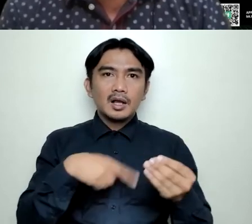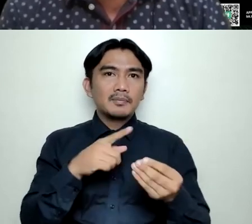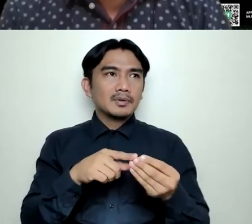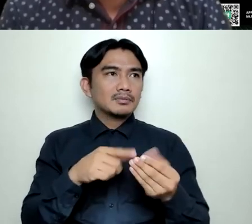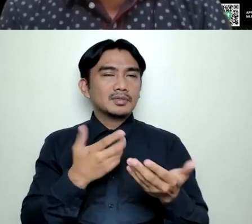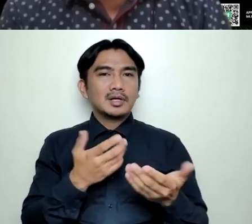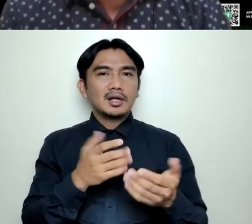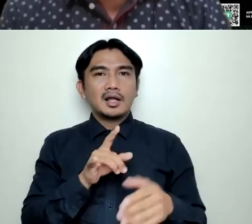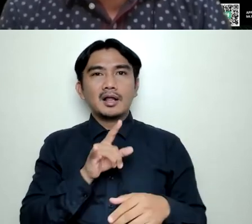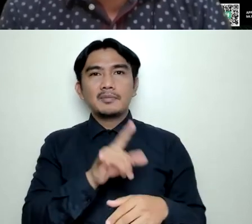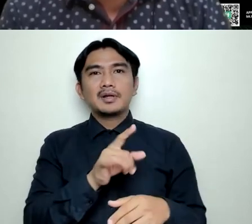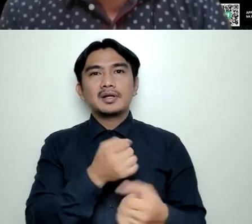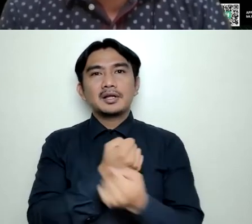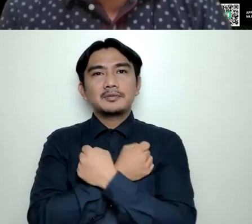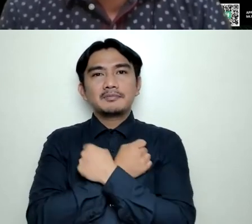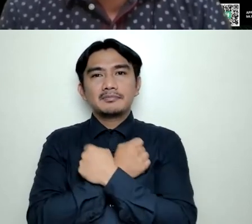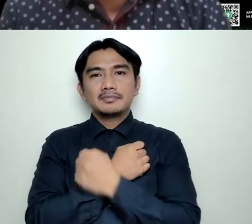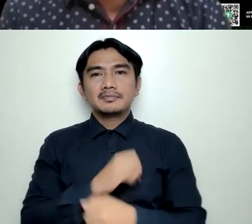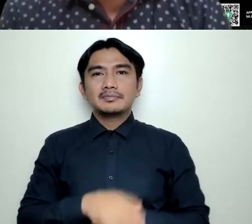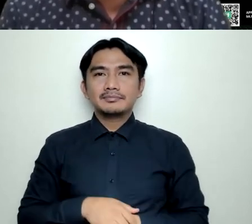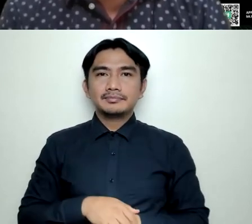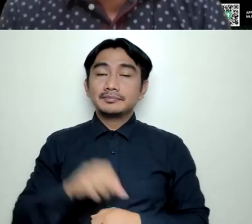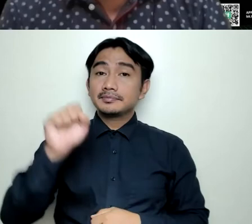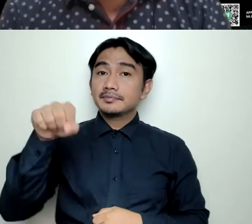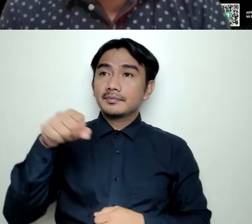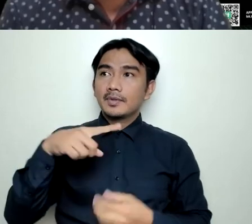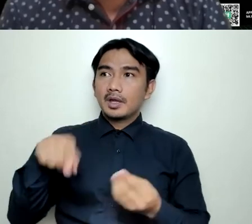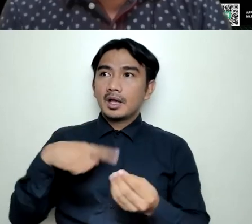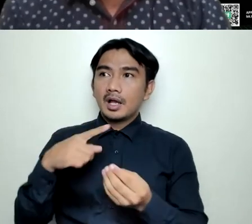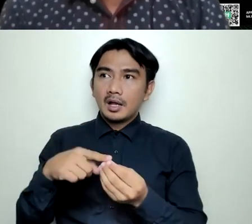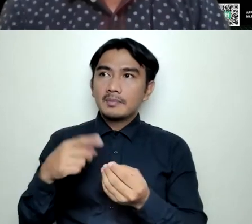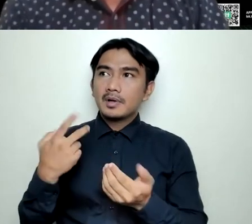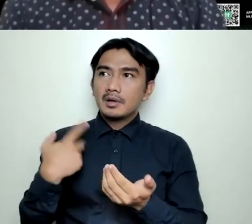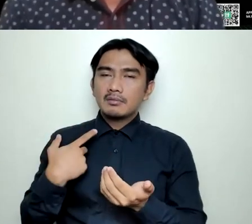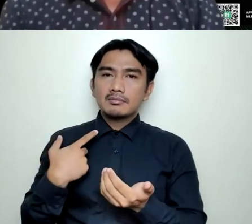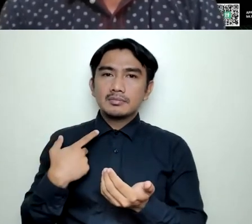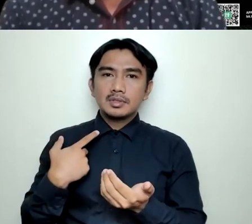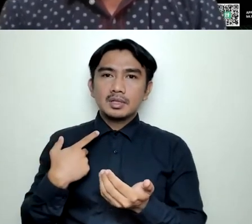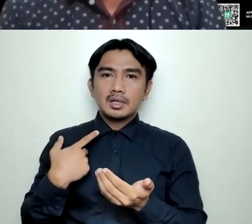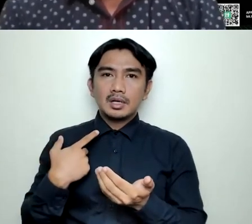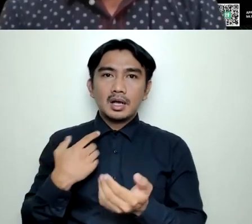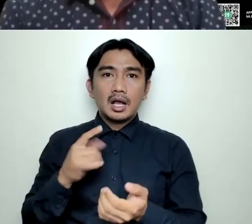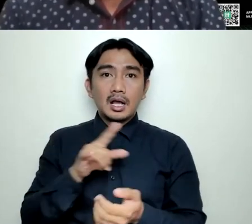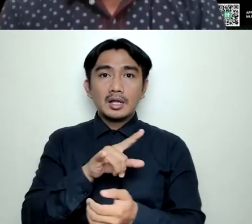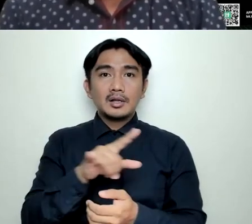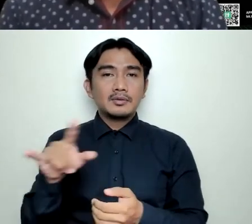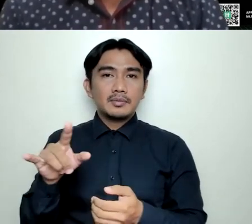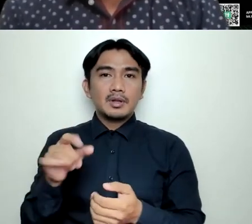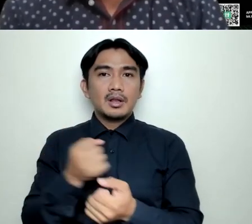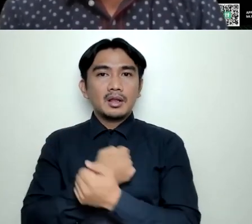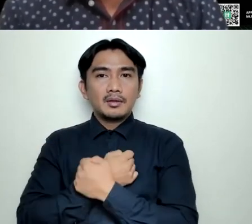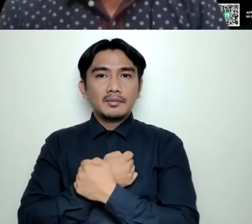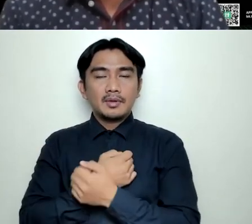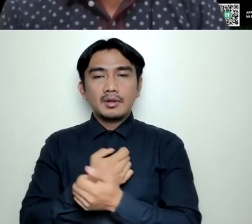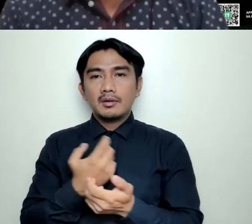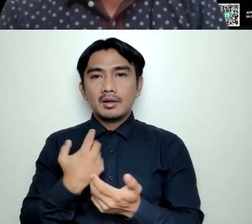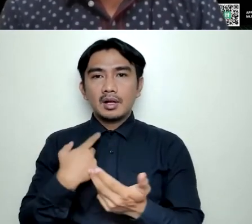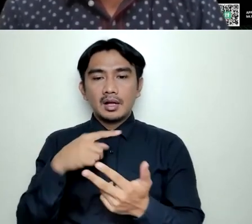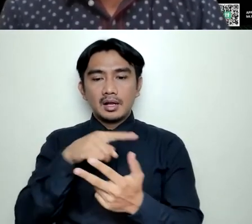by animal labs as well. I was incubated by three, by Make Sense Animal